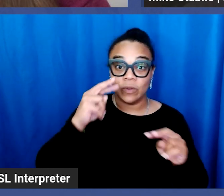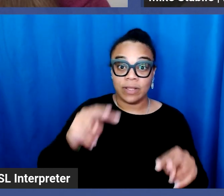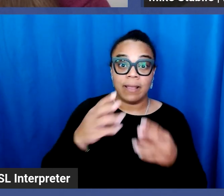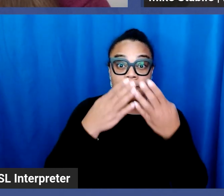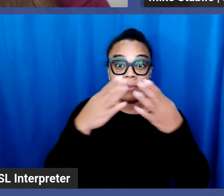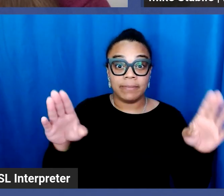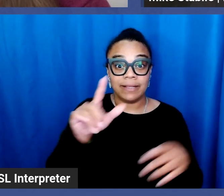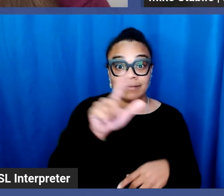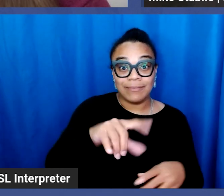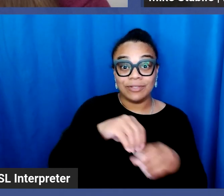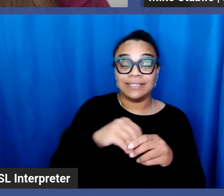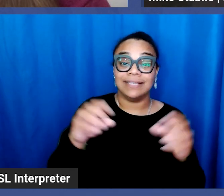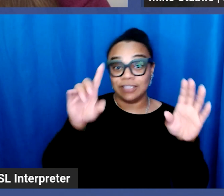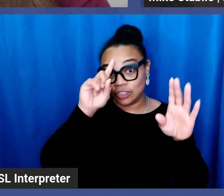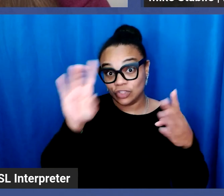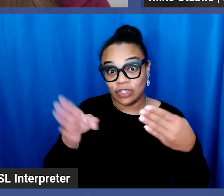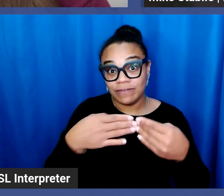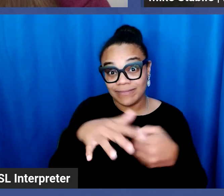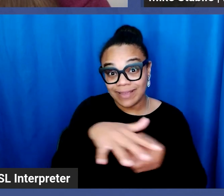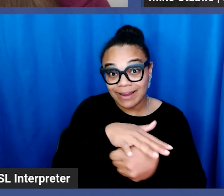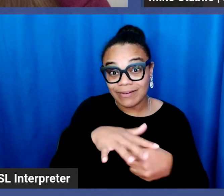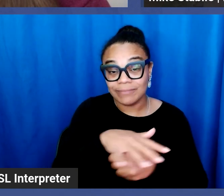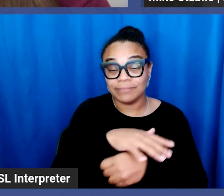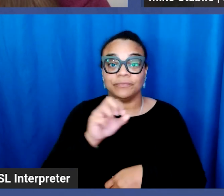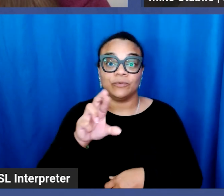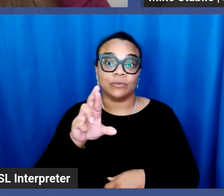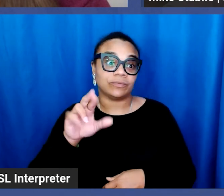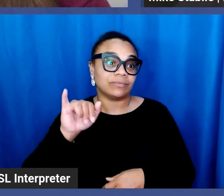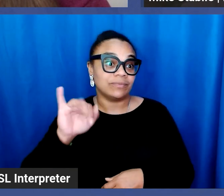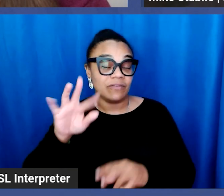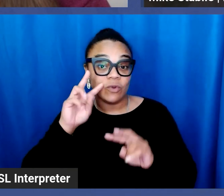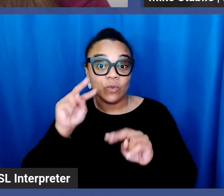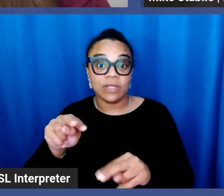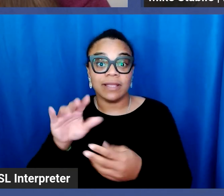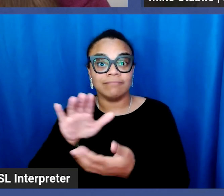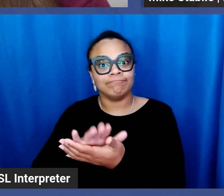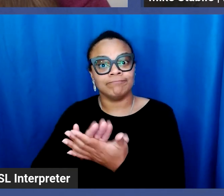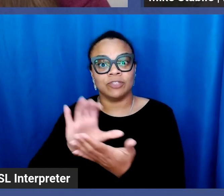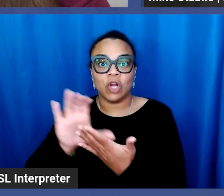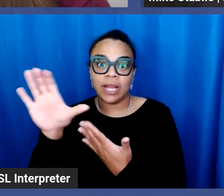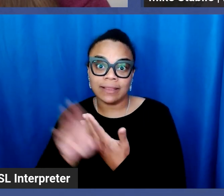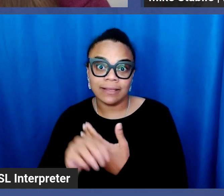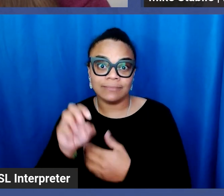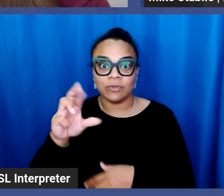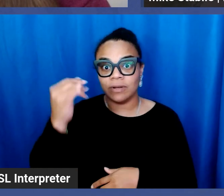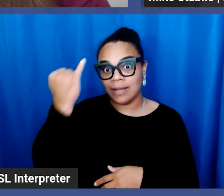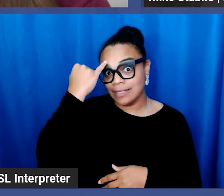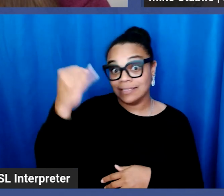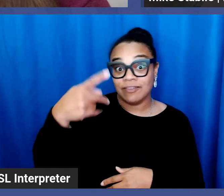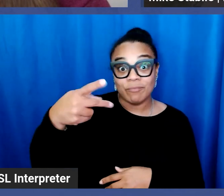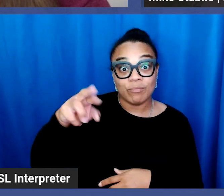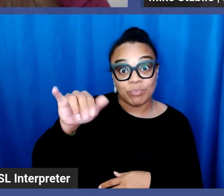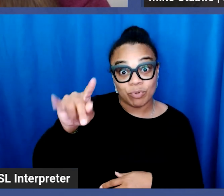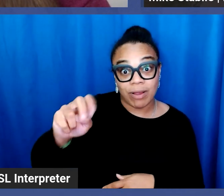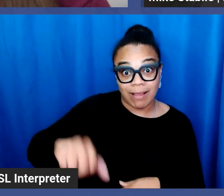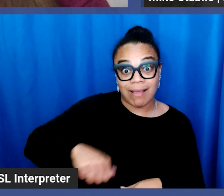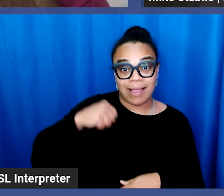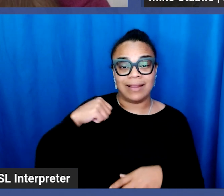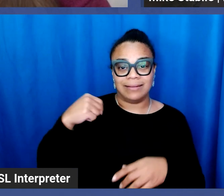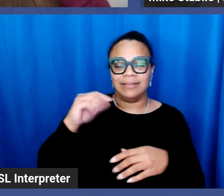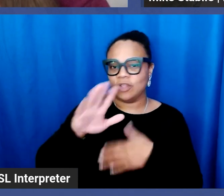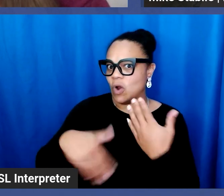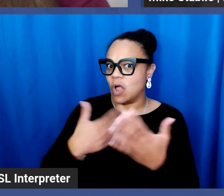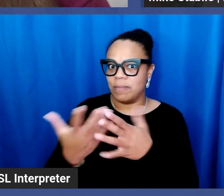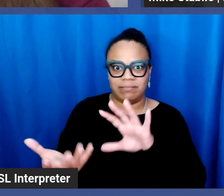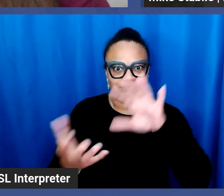in conservative areas, if you look at curriculums or ideas of pride, they're all being termed obscene, right? They're being saying,